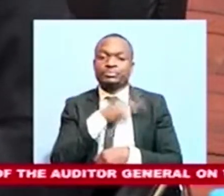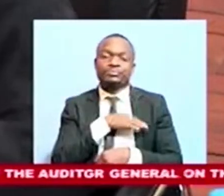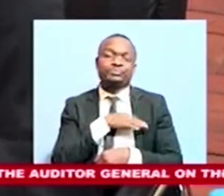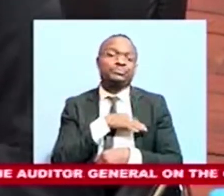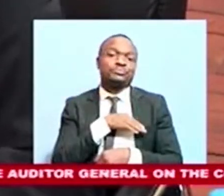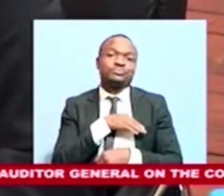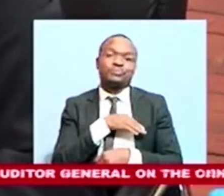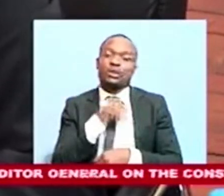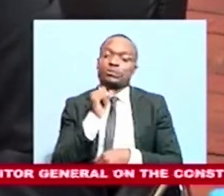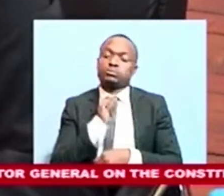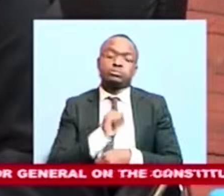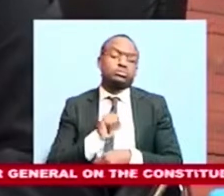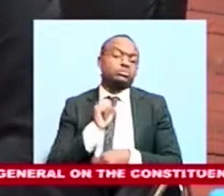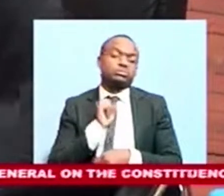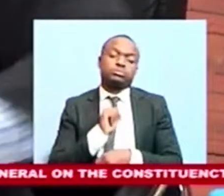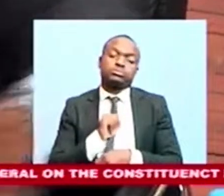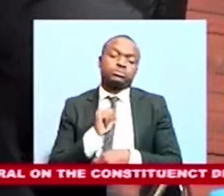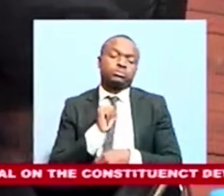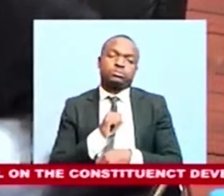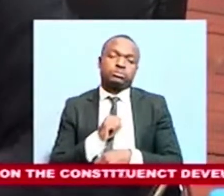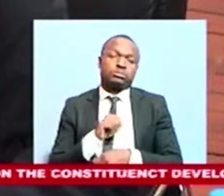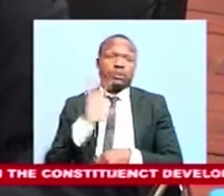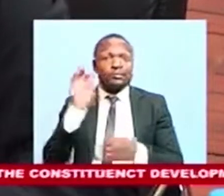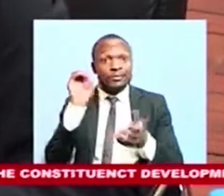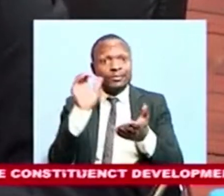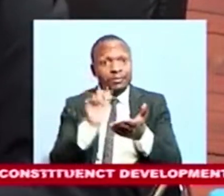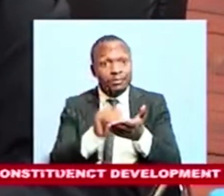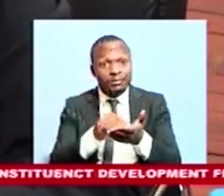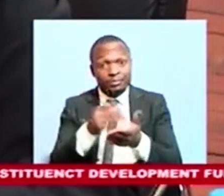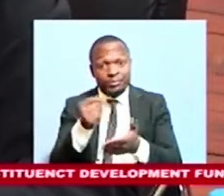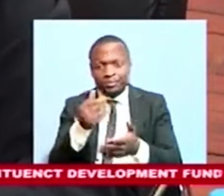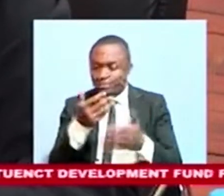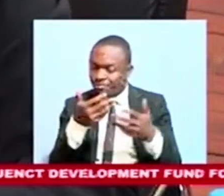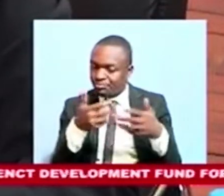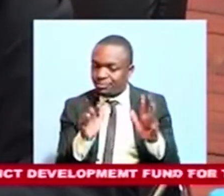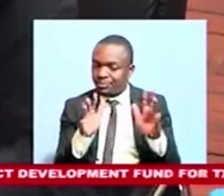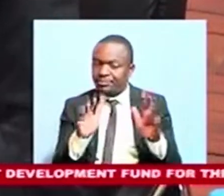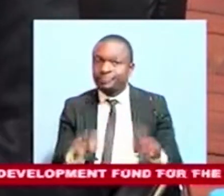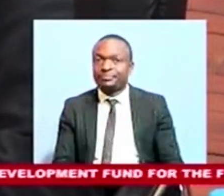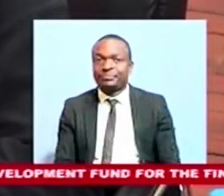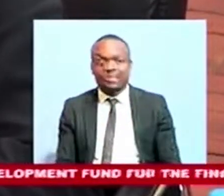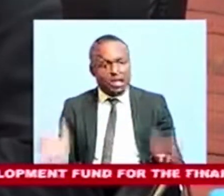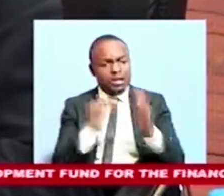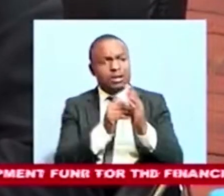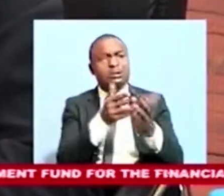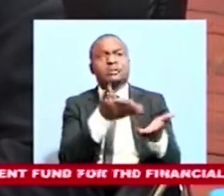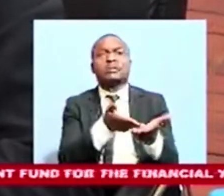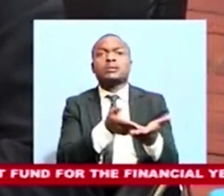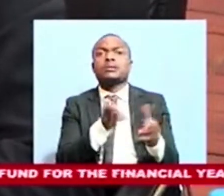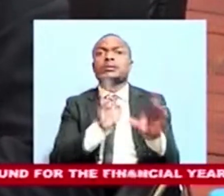I apologize. The 50,000 kwacha is gone. Again here, Chair,